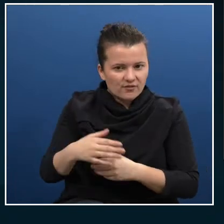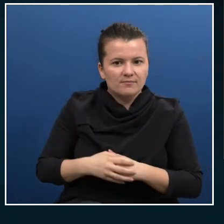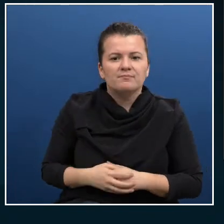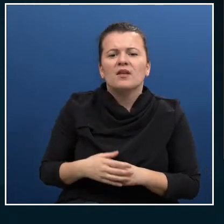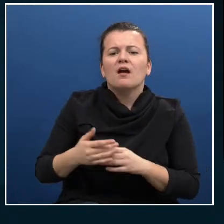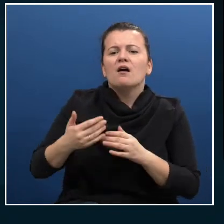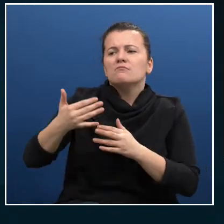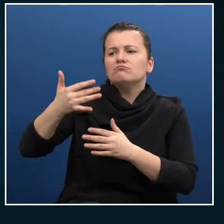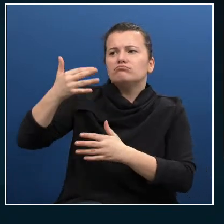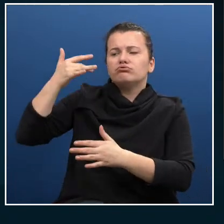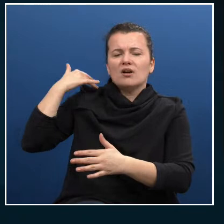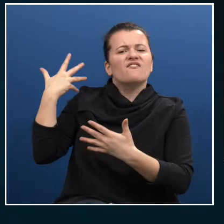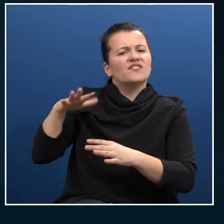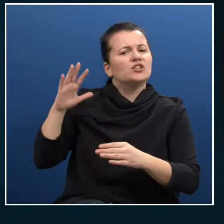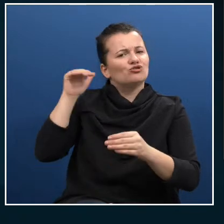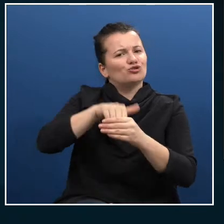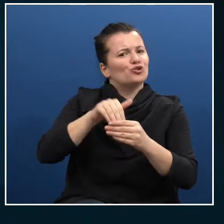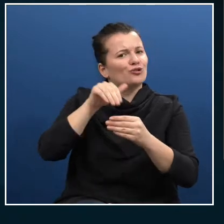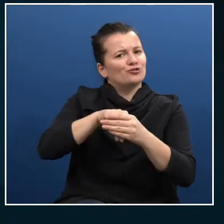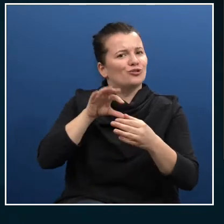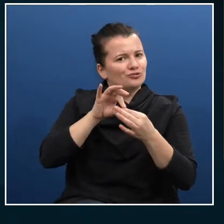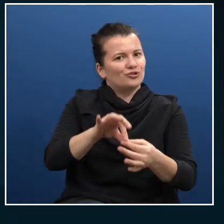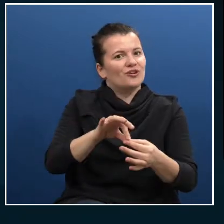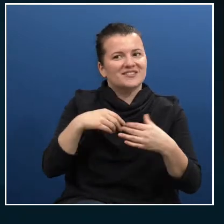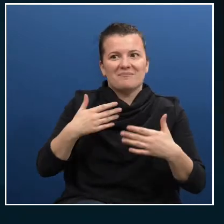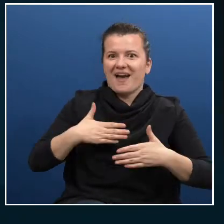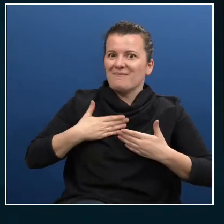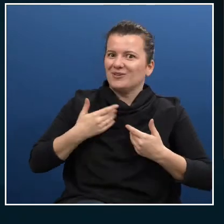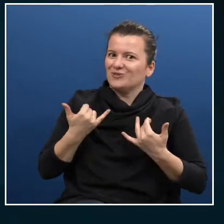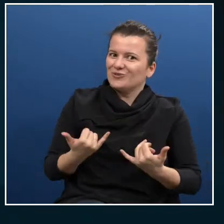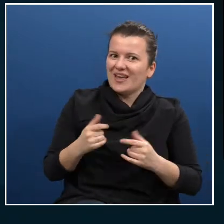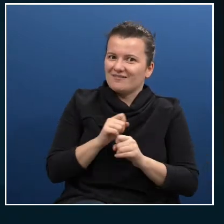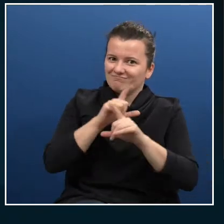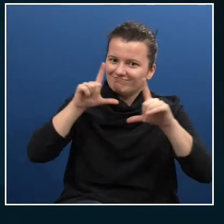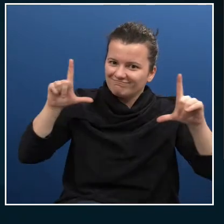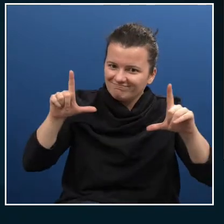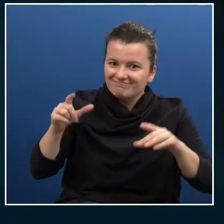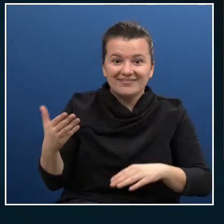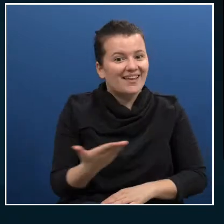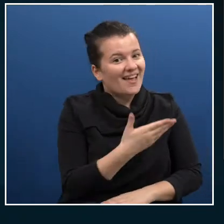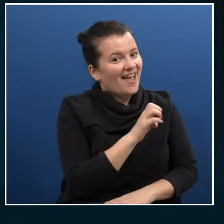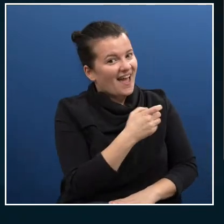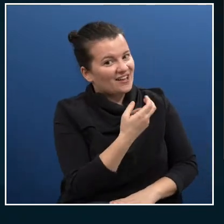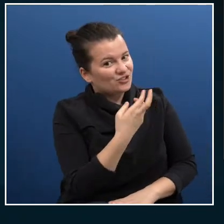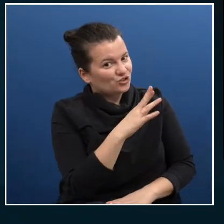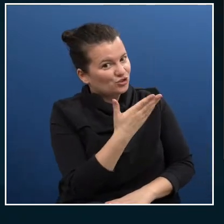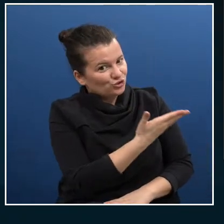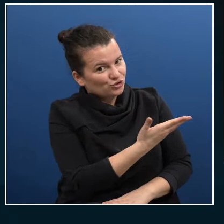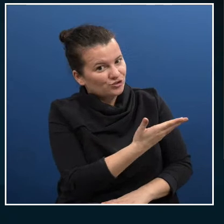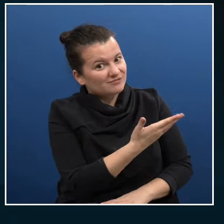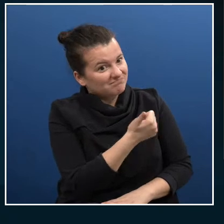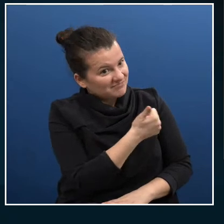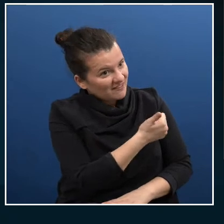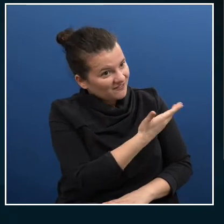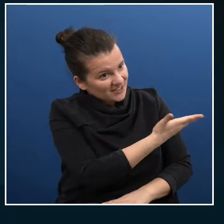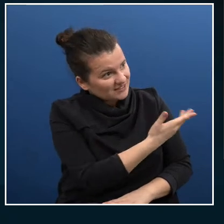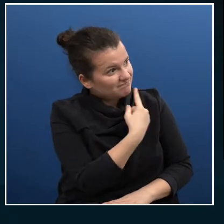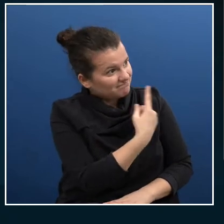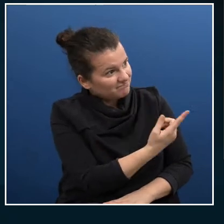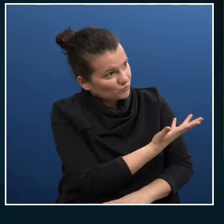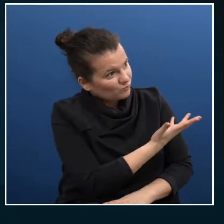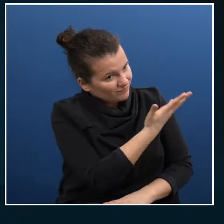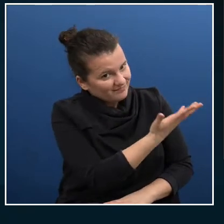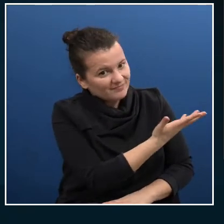some knowledge with you guys today. So with me is Esther. You want to introduce yourself? Yeah, sure. I've been